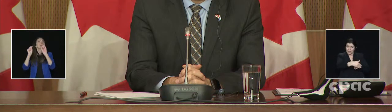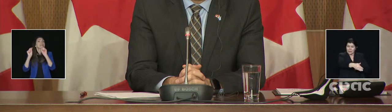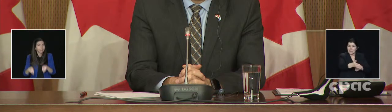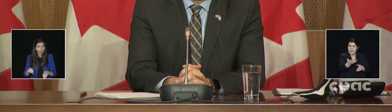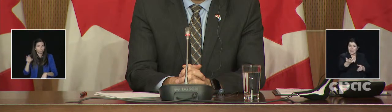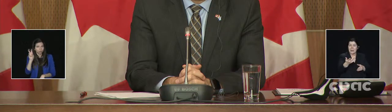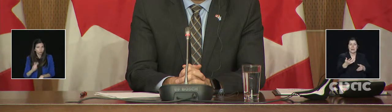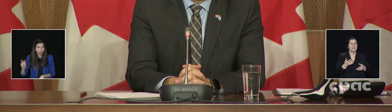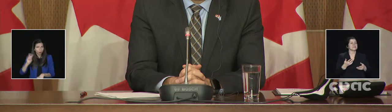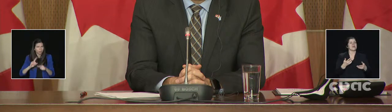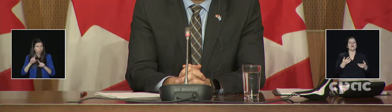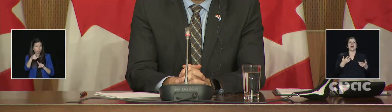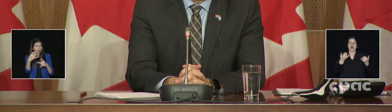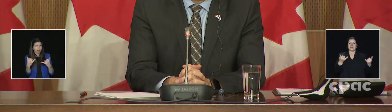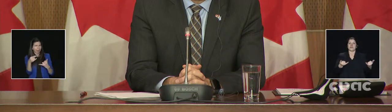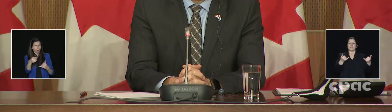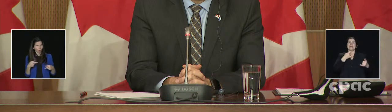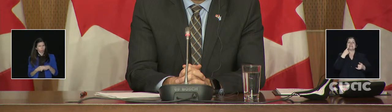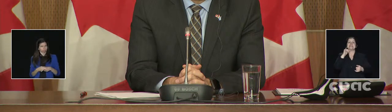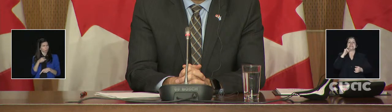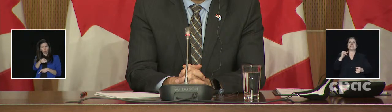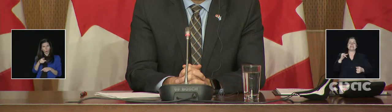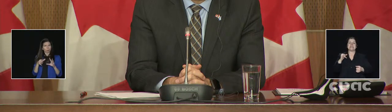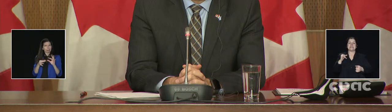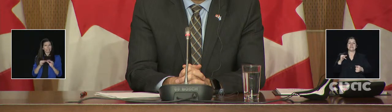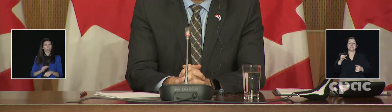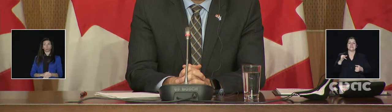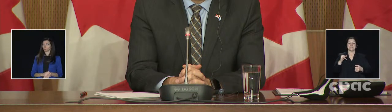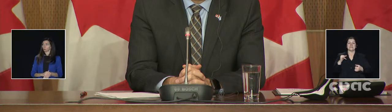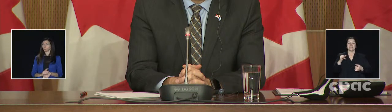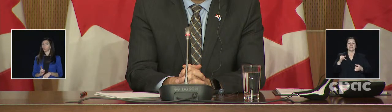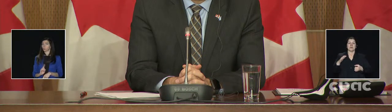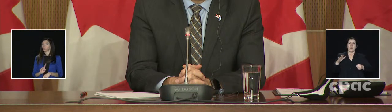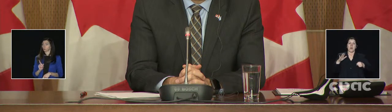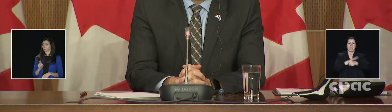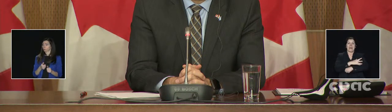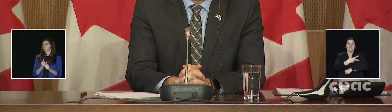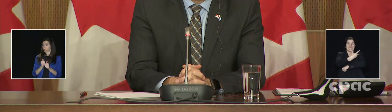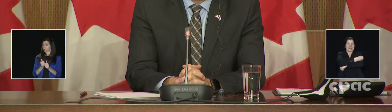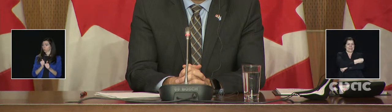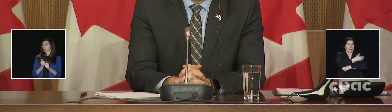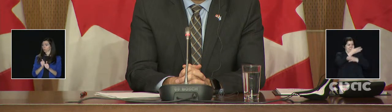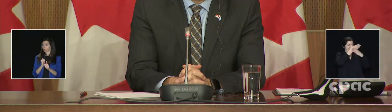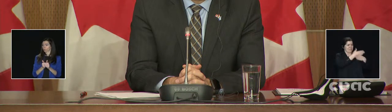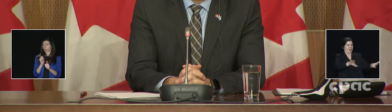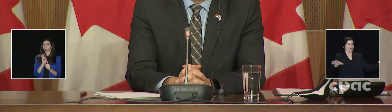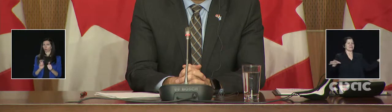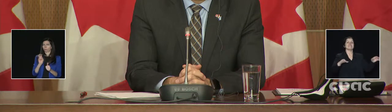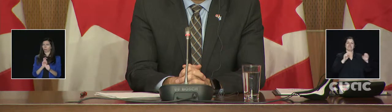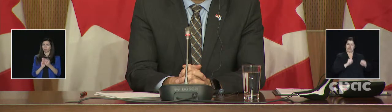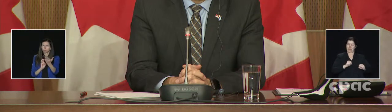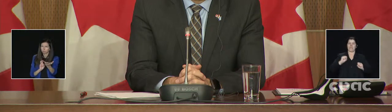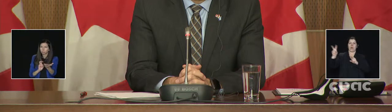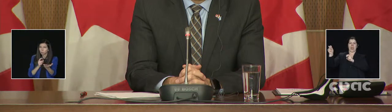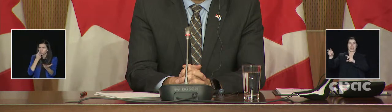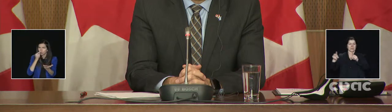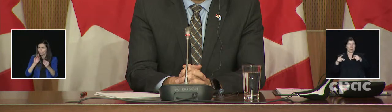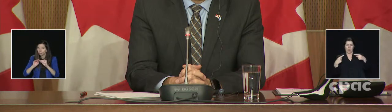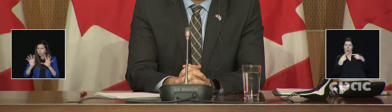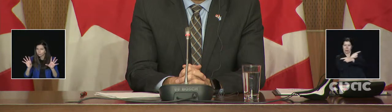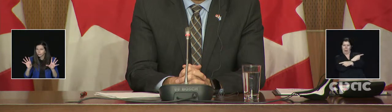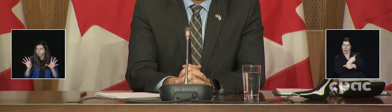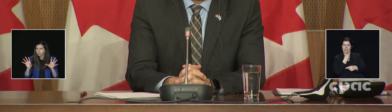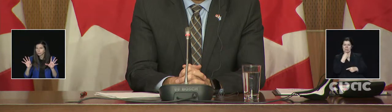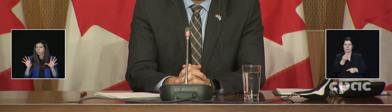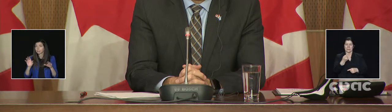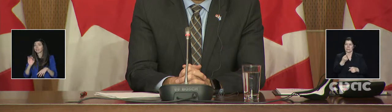strongly warning against travel, but the official advice appears unchanged. So can you just clarify which